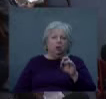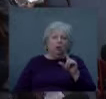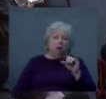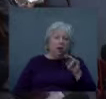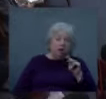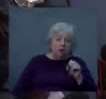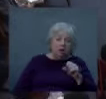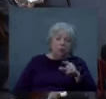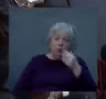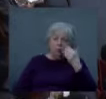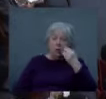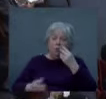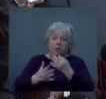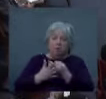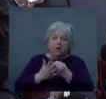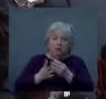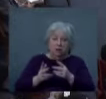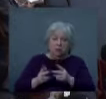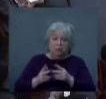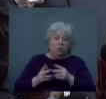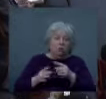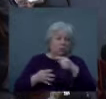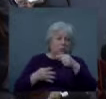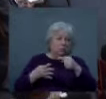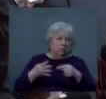aware of the funding source?